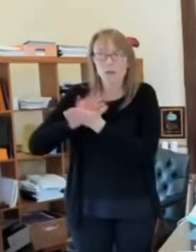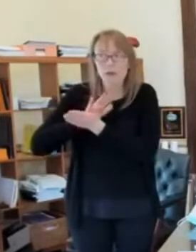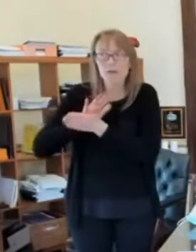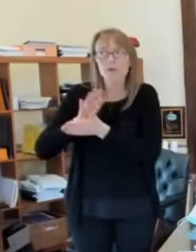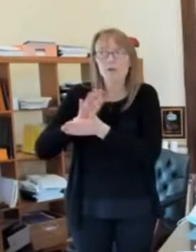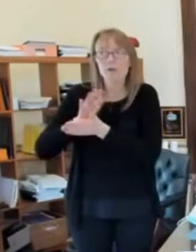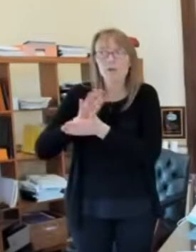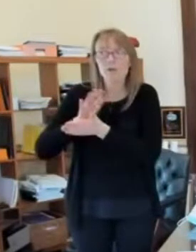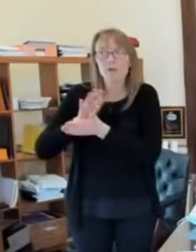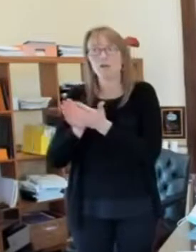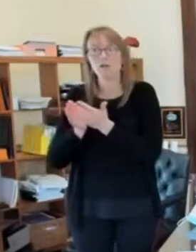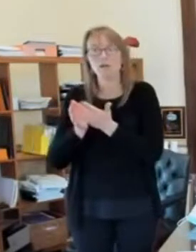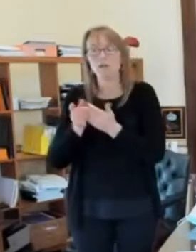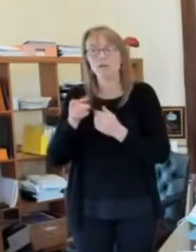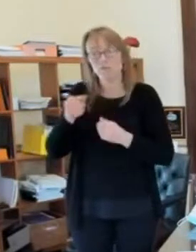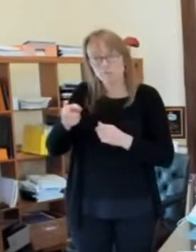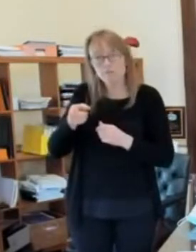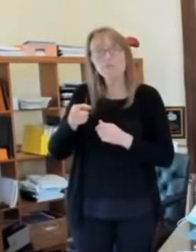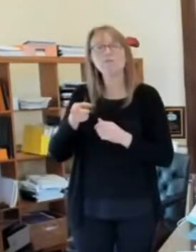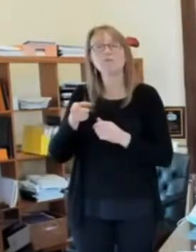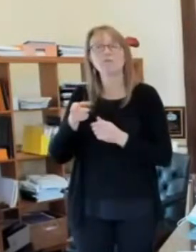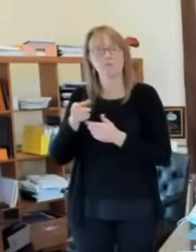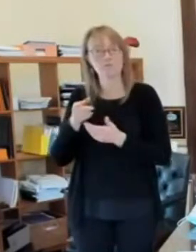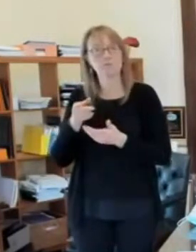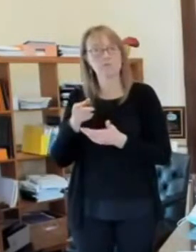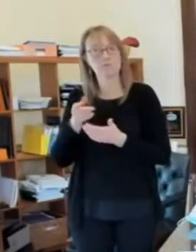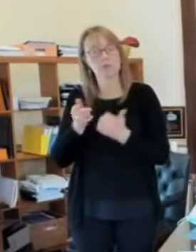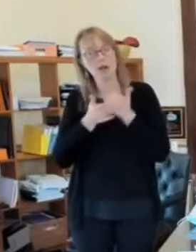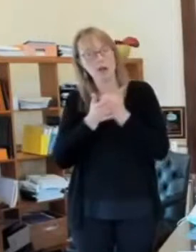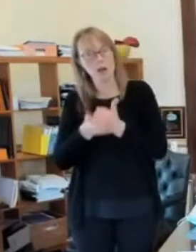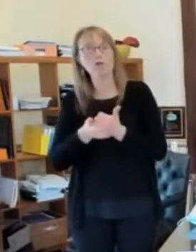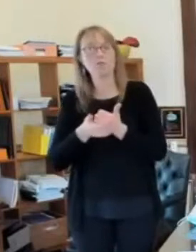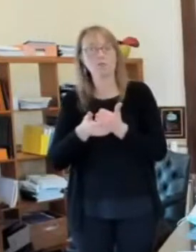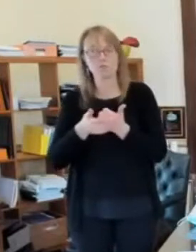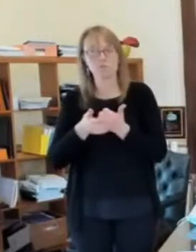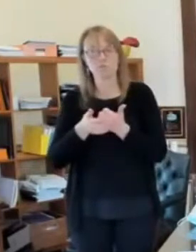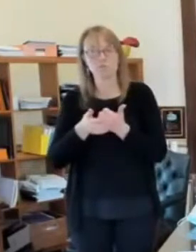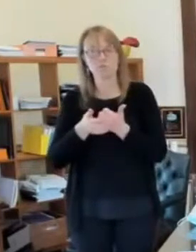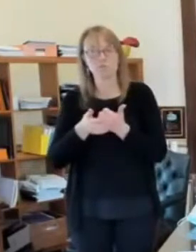So it won't be, it's the 15th today, it's a couple more weeks.